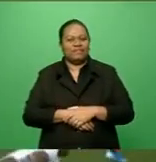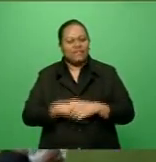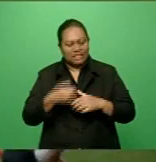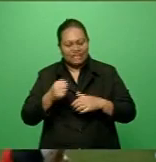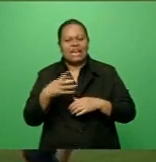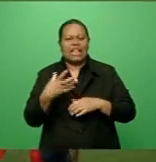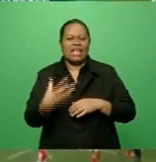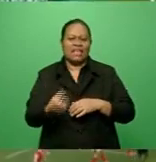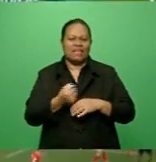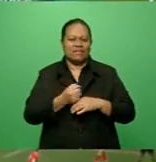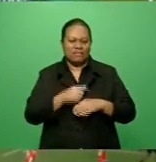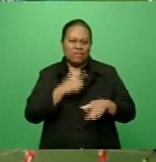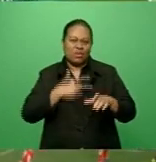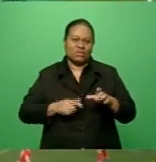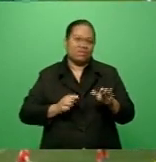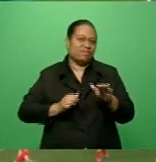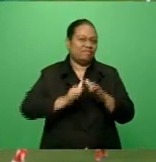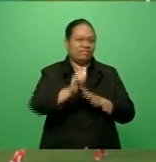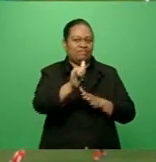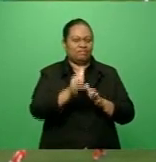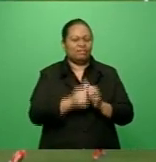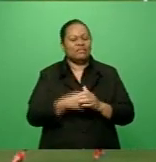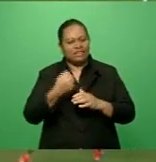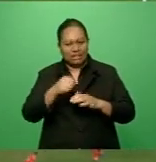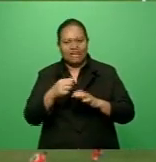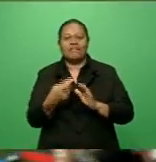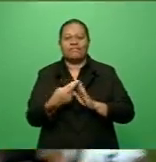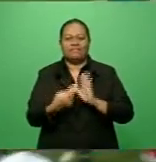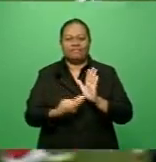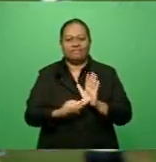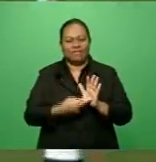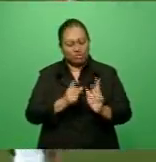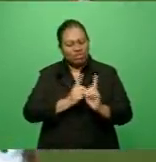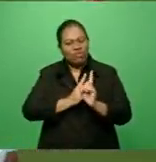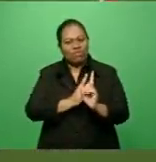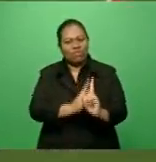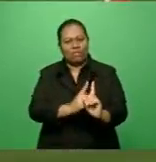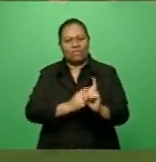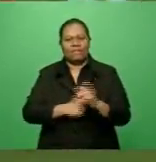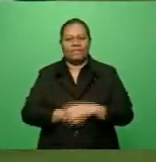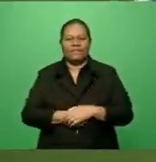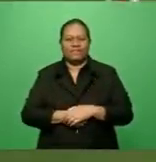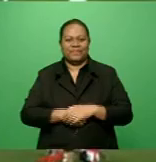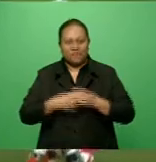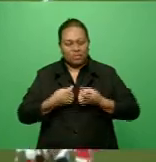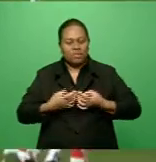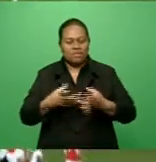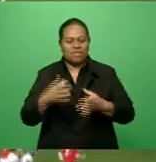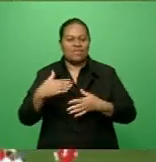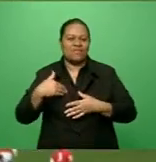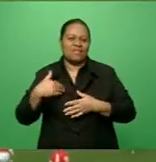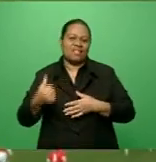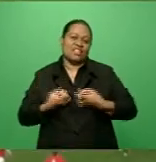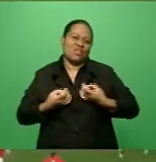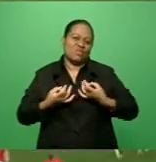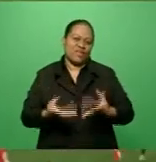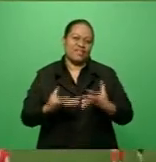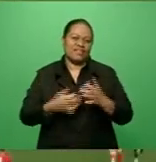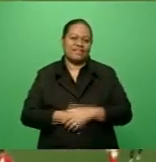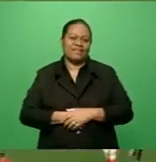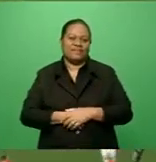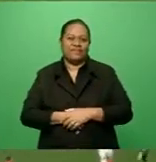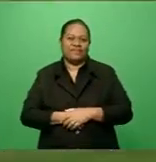restrictions in terms of flight and so forth, but we're working through that to make sure that we prepare well, be ready and